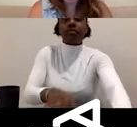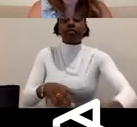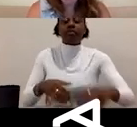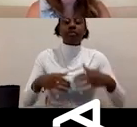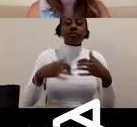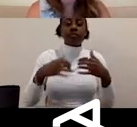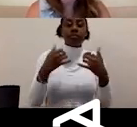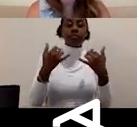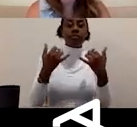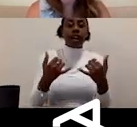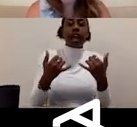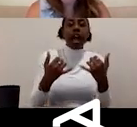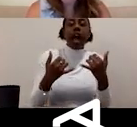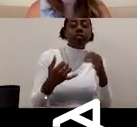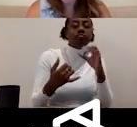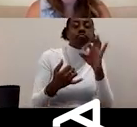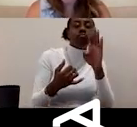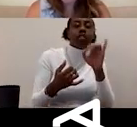stamp for spying.